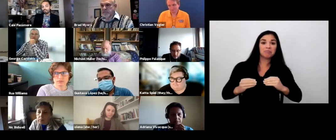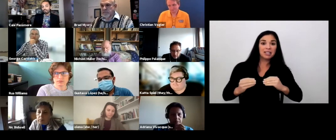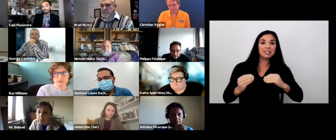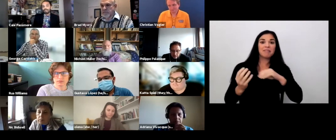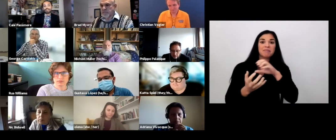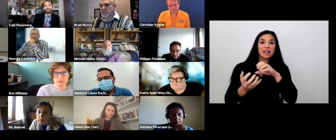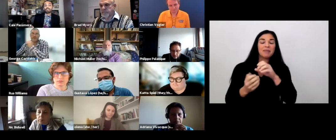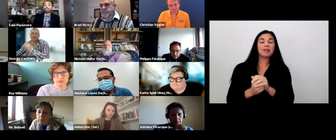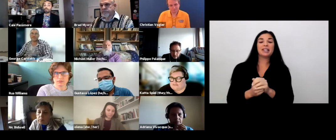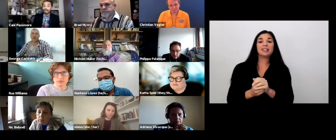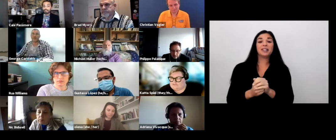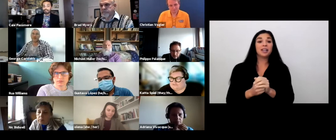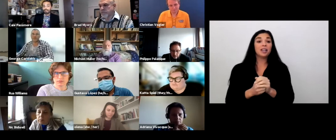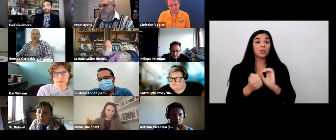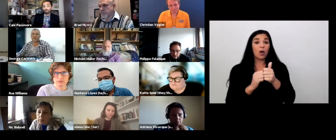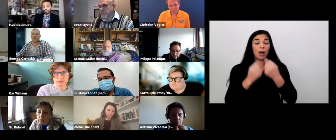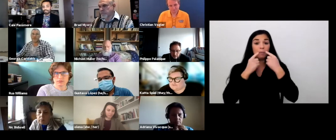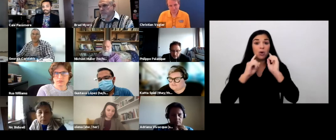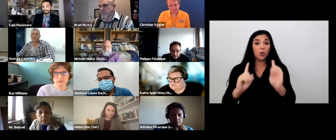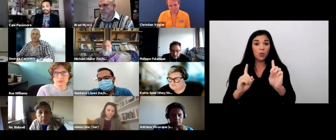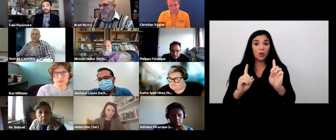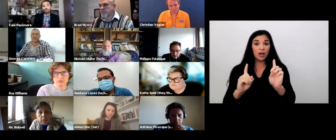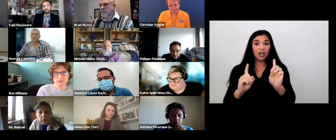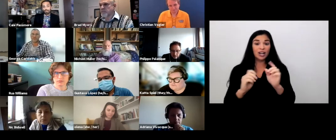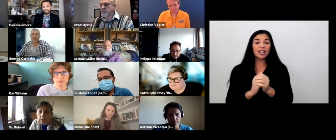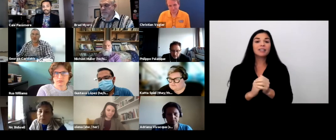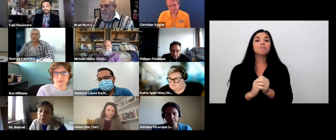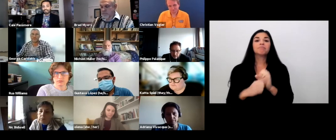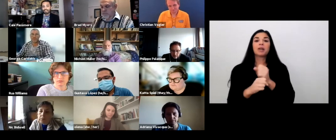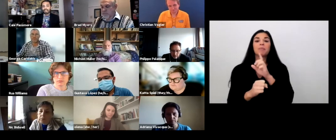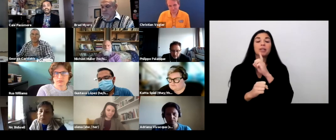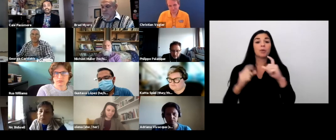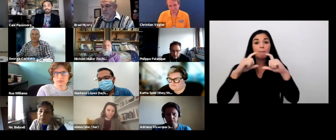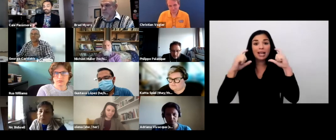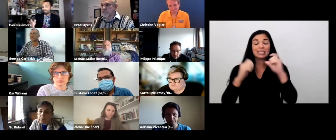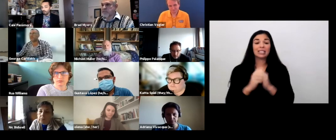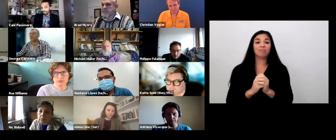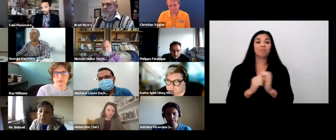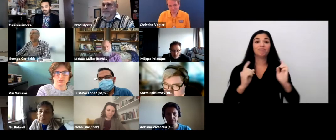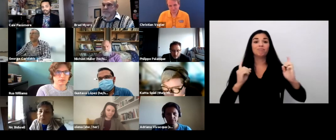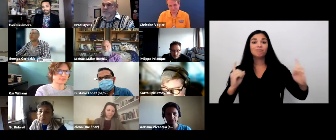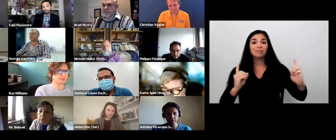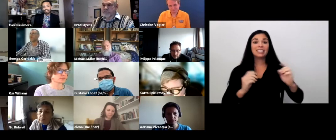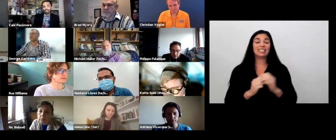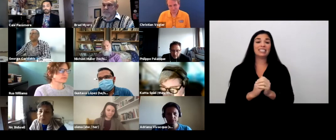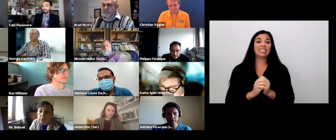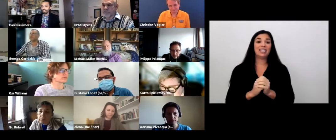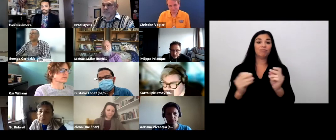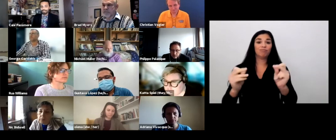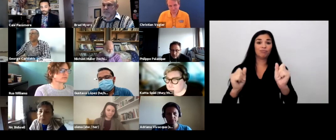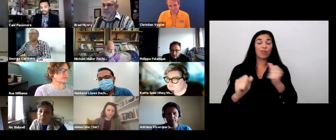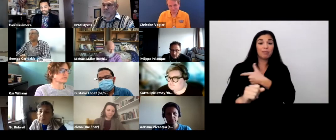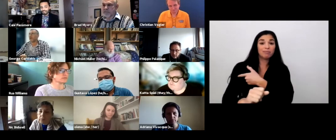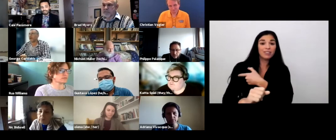feel that we need to ensure masking, social distancing, rapid testing, and possibly vaccine mandates with